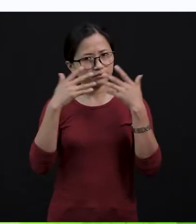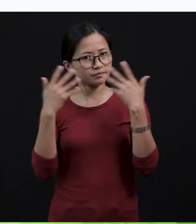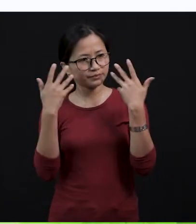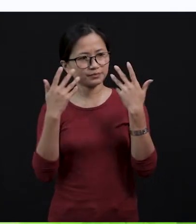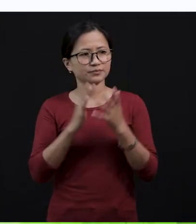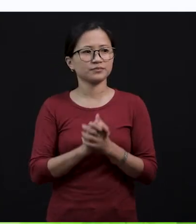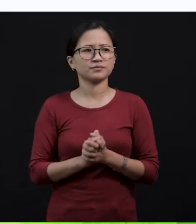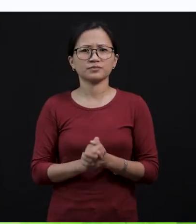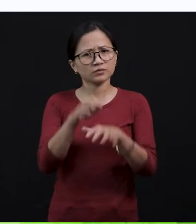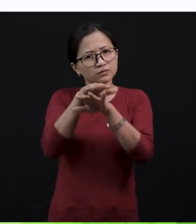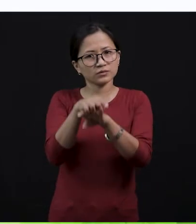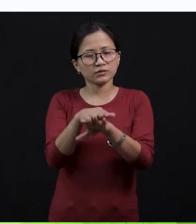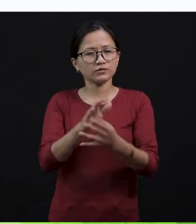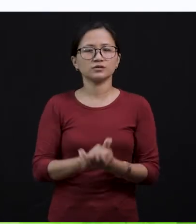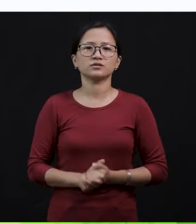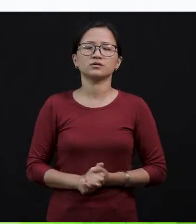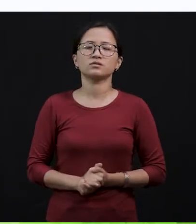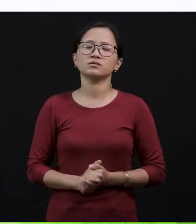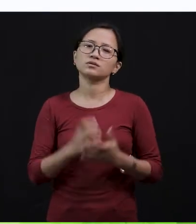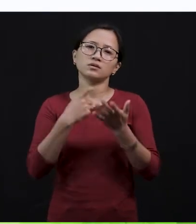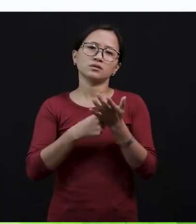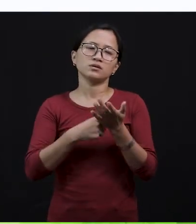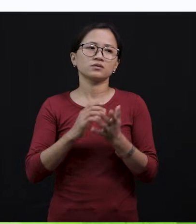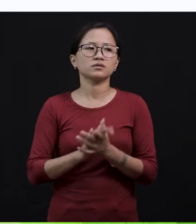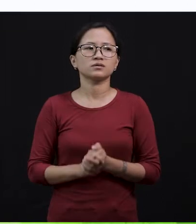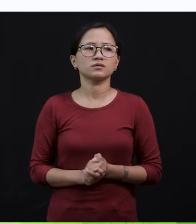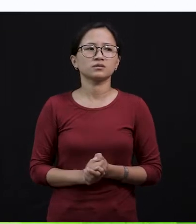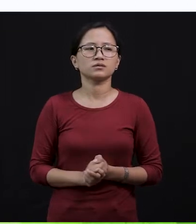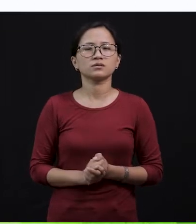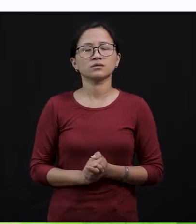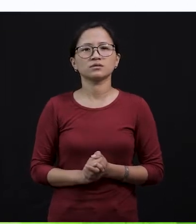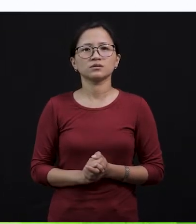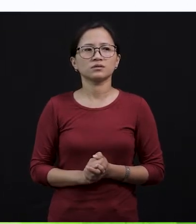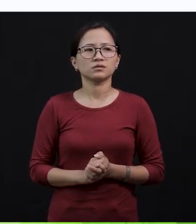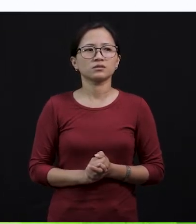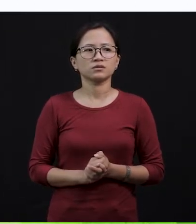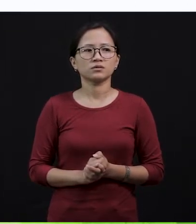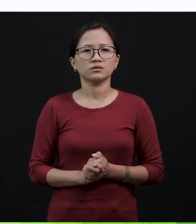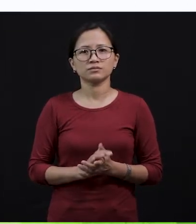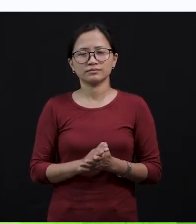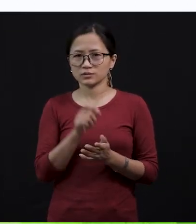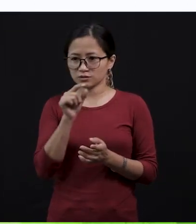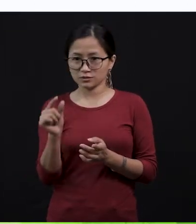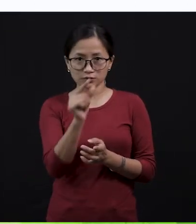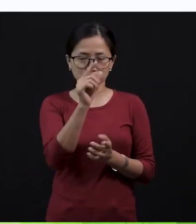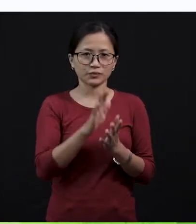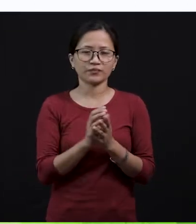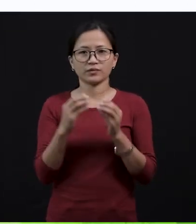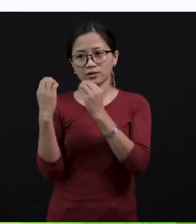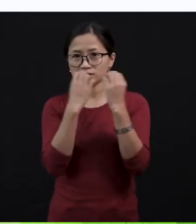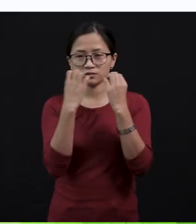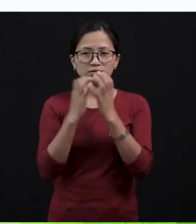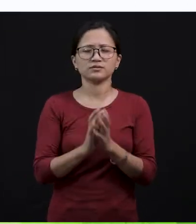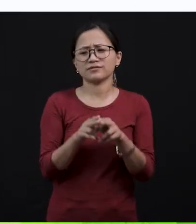cat, or maybe fish, or maybe even a squirrel. We like to keep